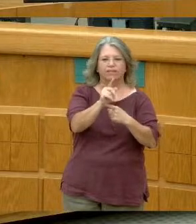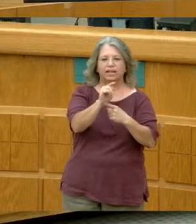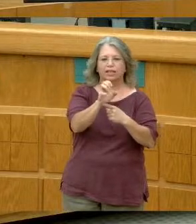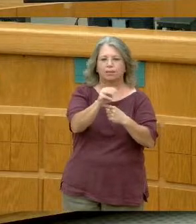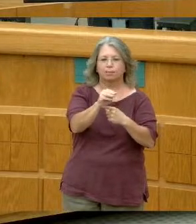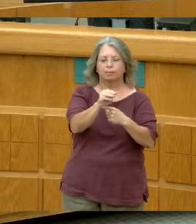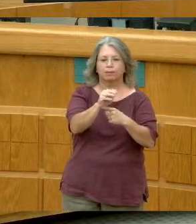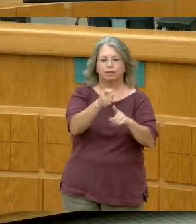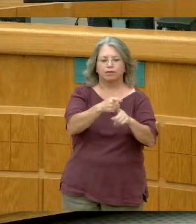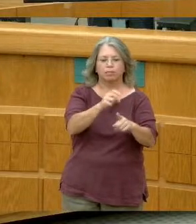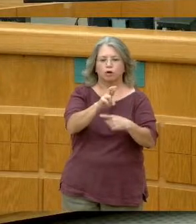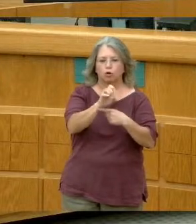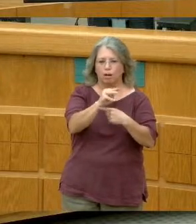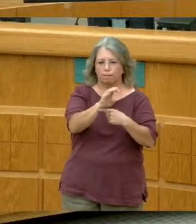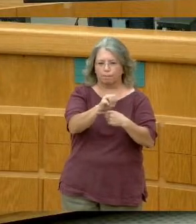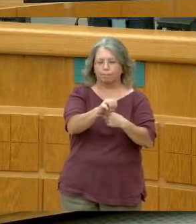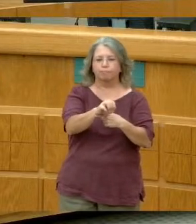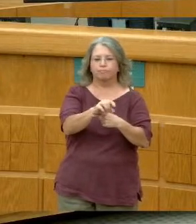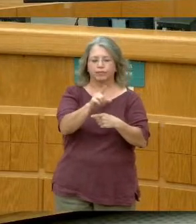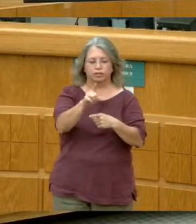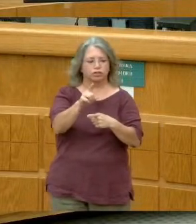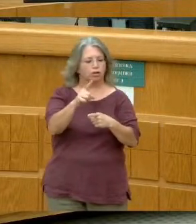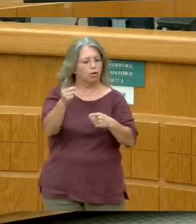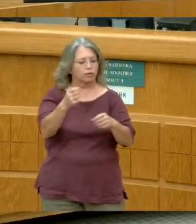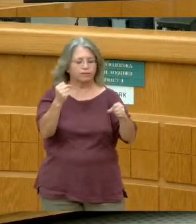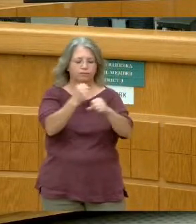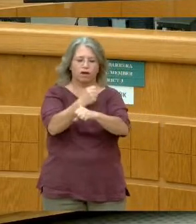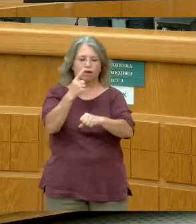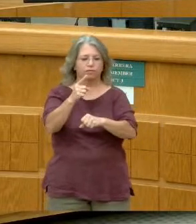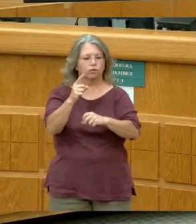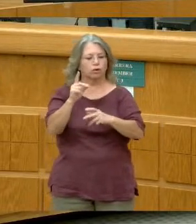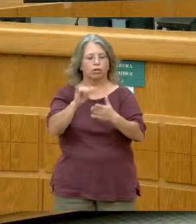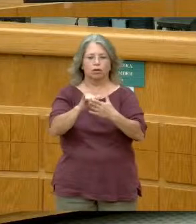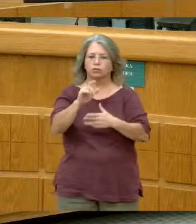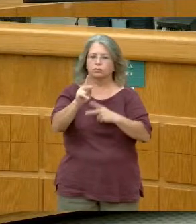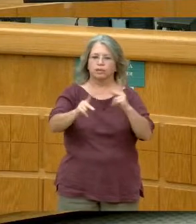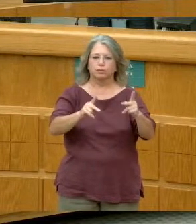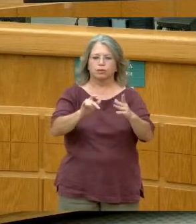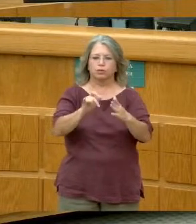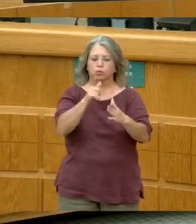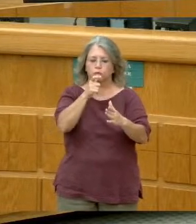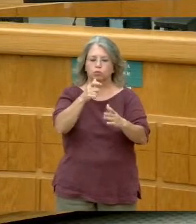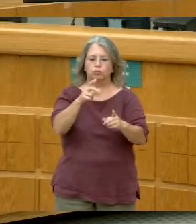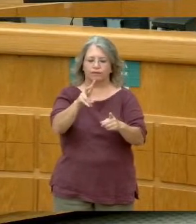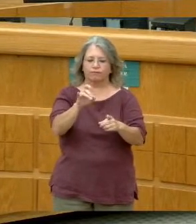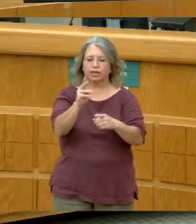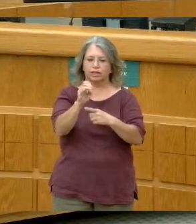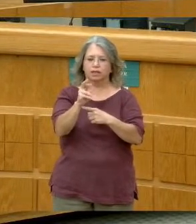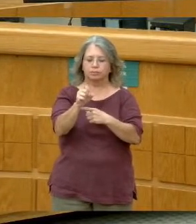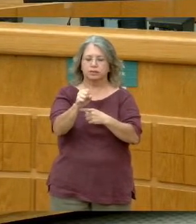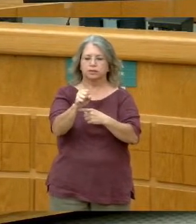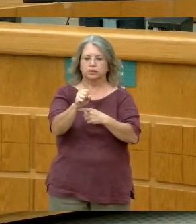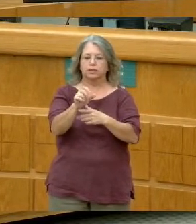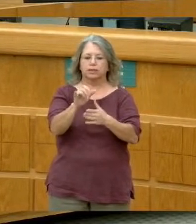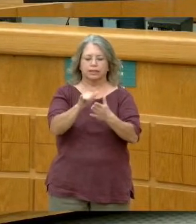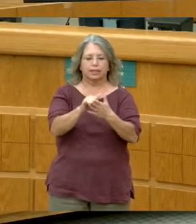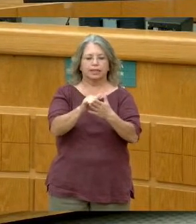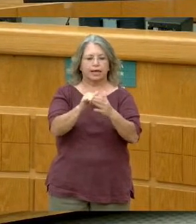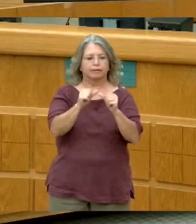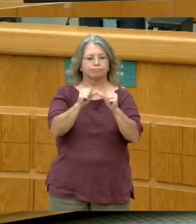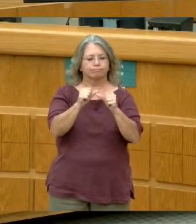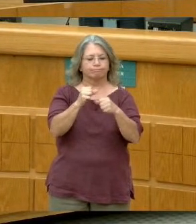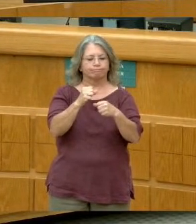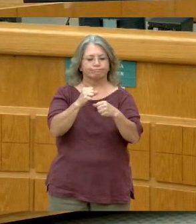selfless efforts to fight the rights for those most vulnerable resulted in positive and lasting changes in the lives of the